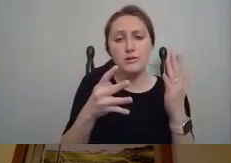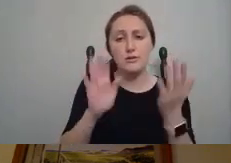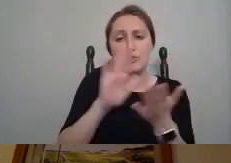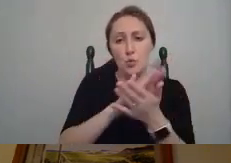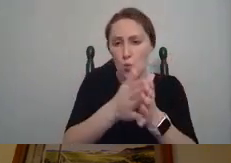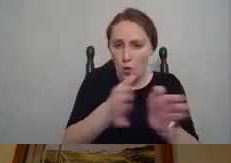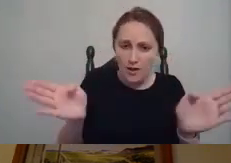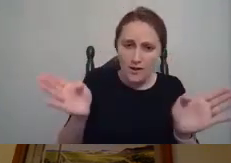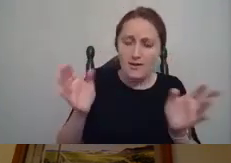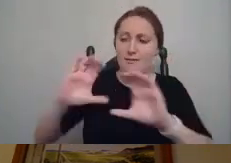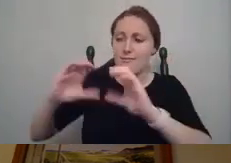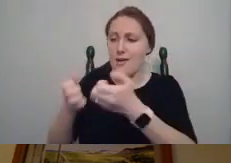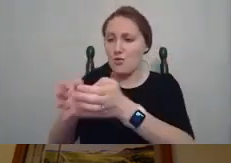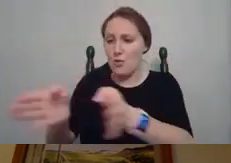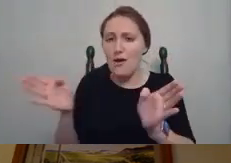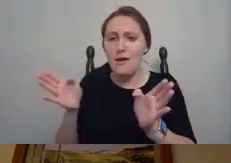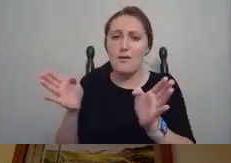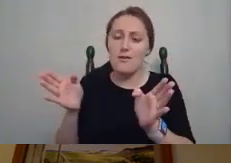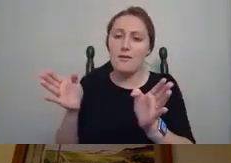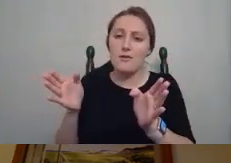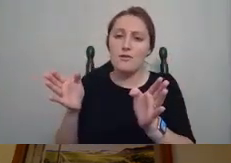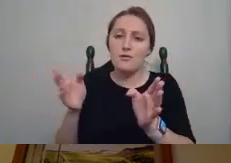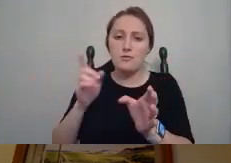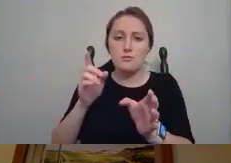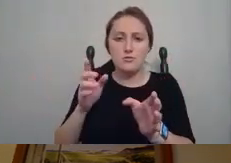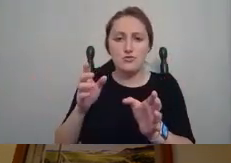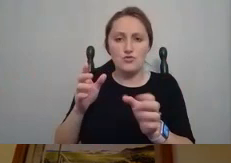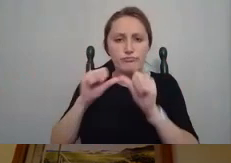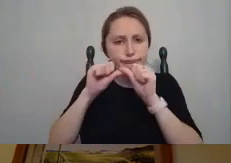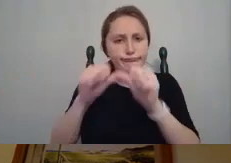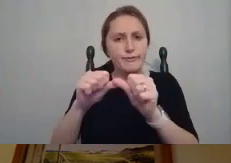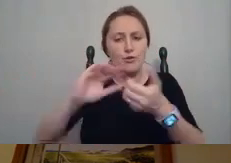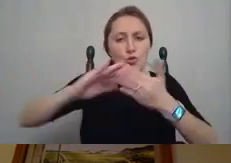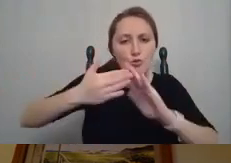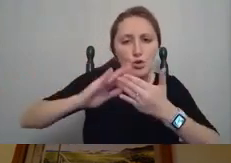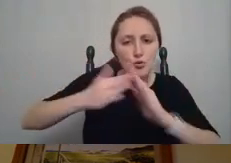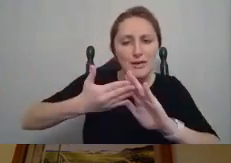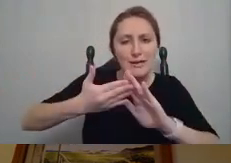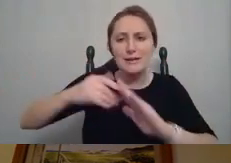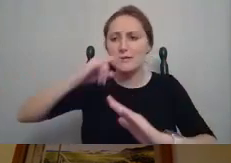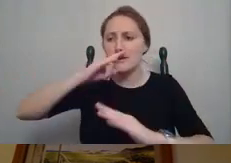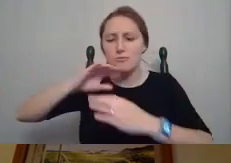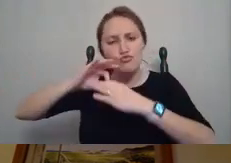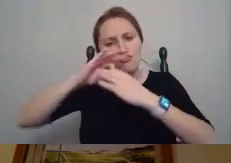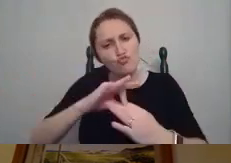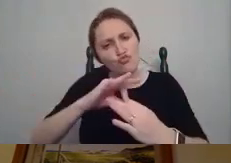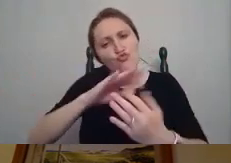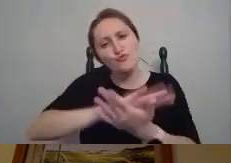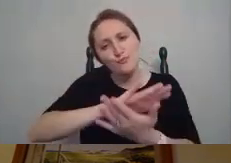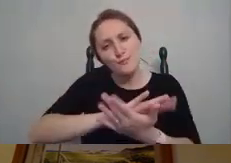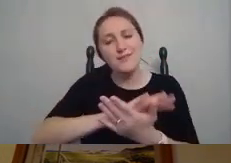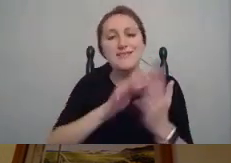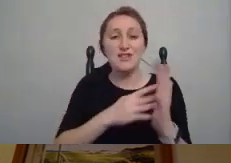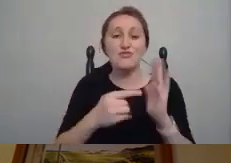and class-wide to make sure that we're keeping our community and keeping kids connected to school. Our schedule reflects that. We're going to